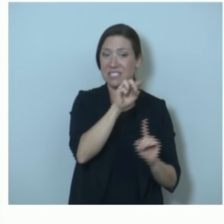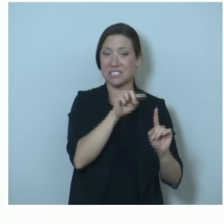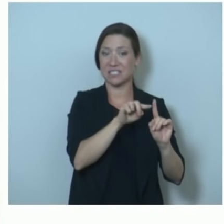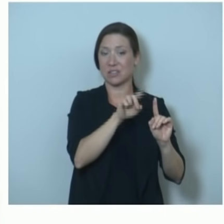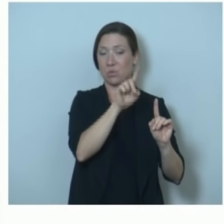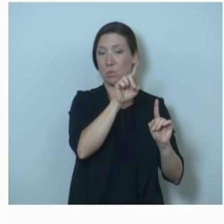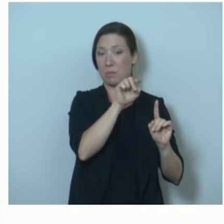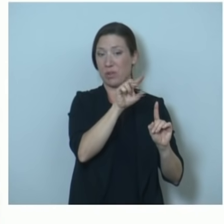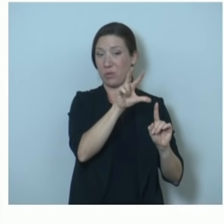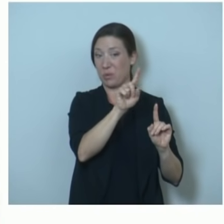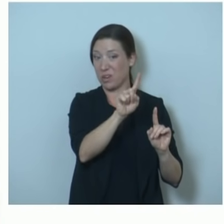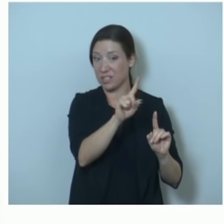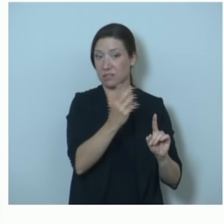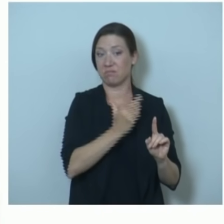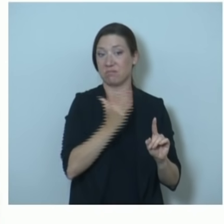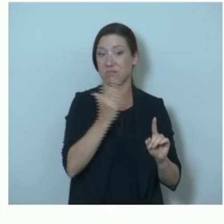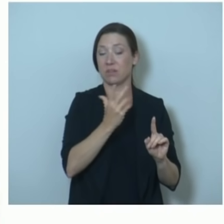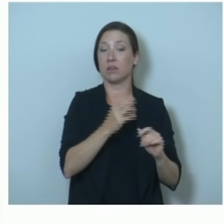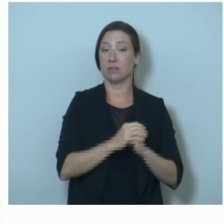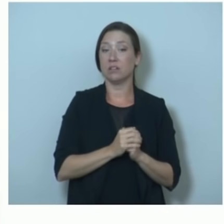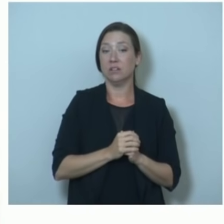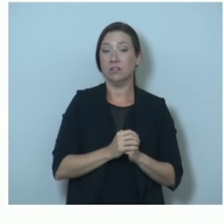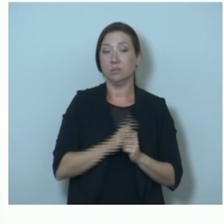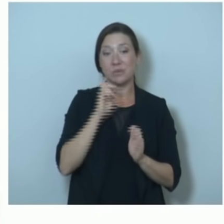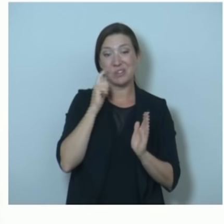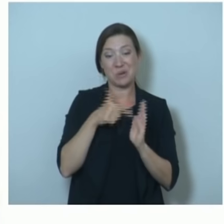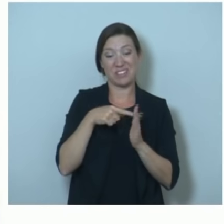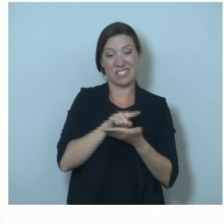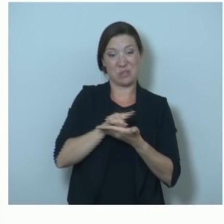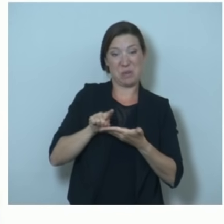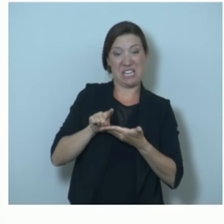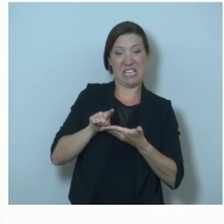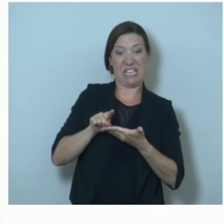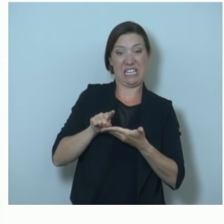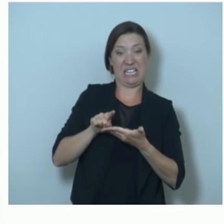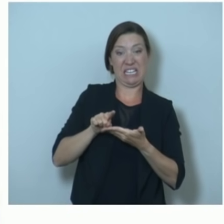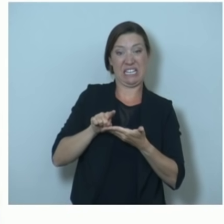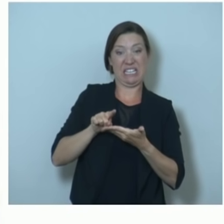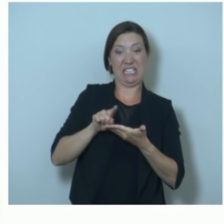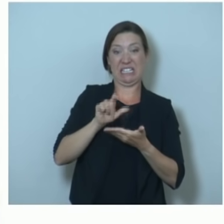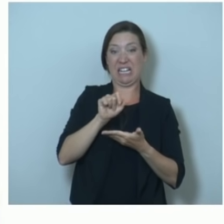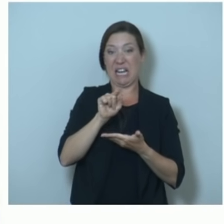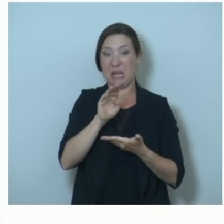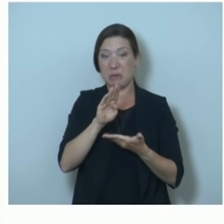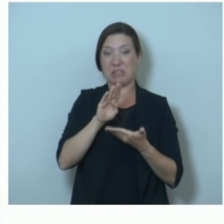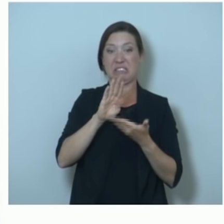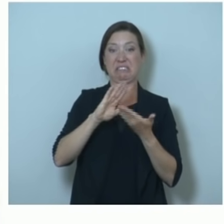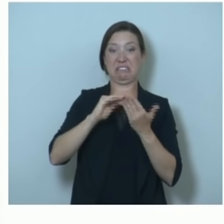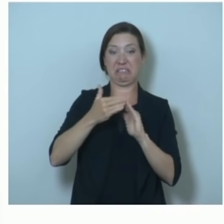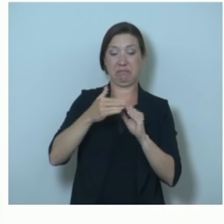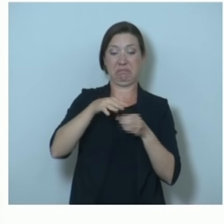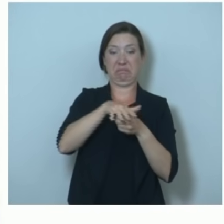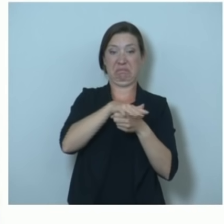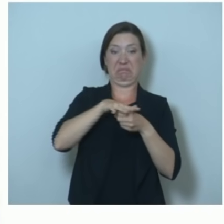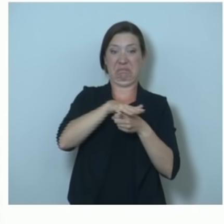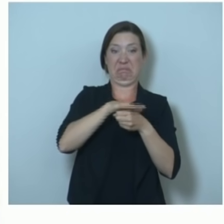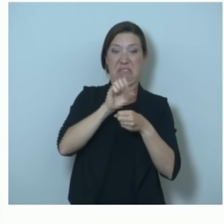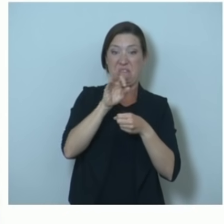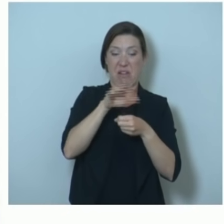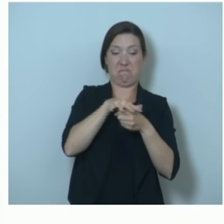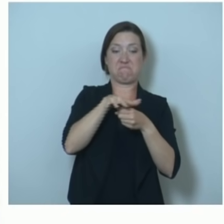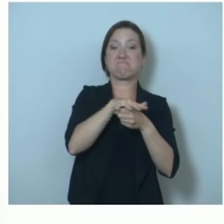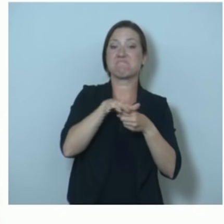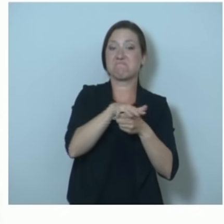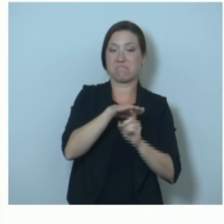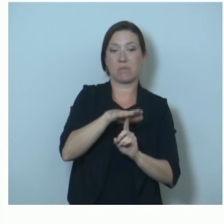but we actually saw an uptick this week in the metro region, and I wanted to tell you a story about